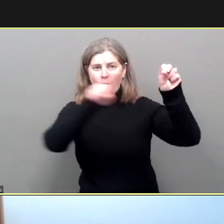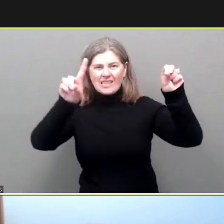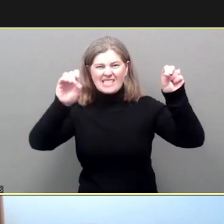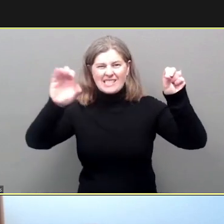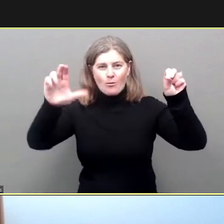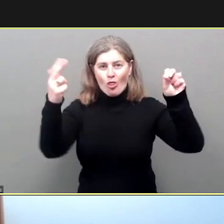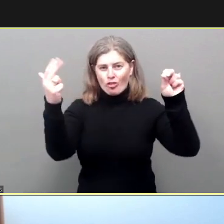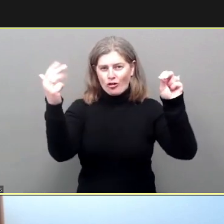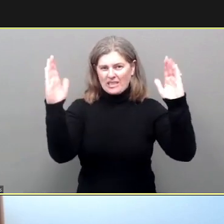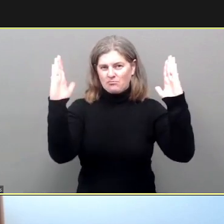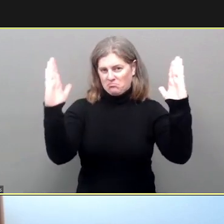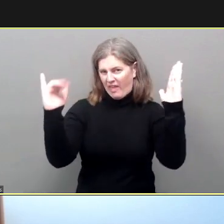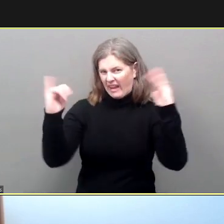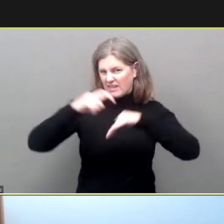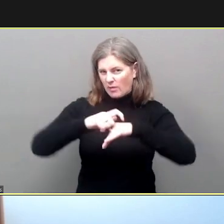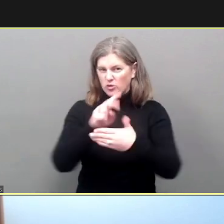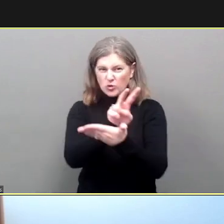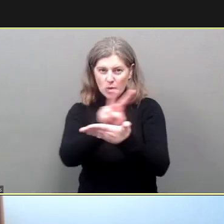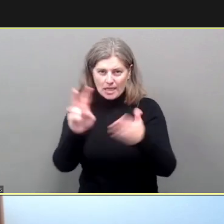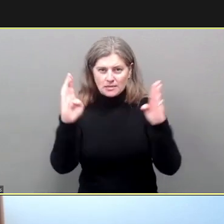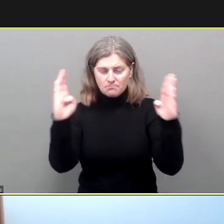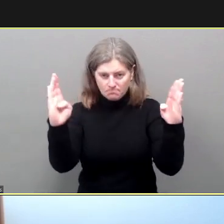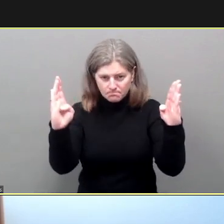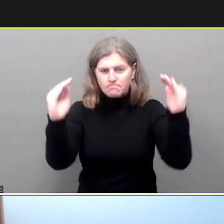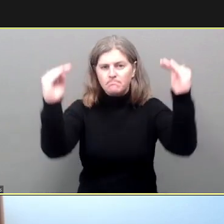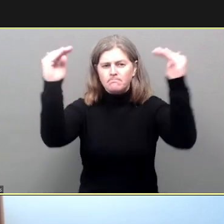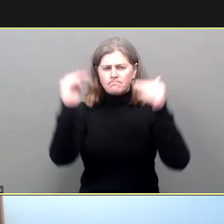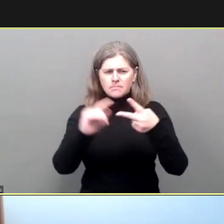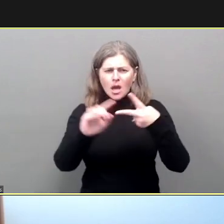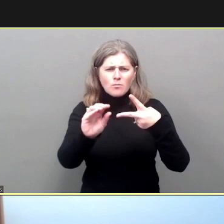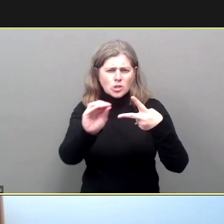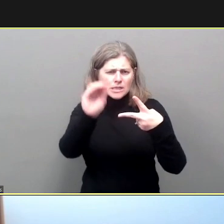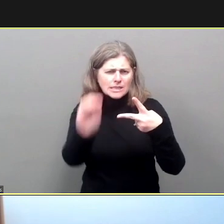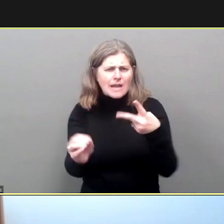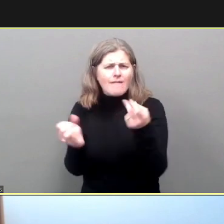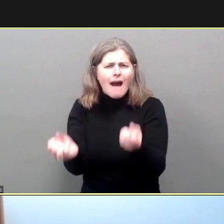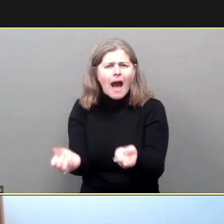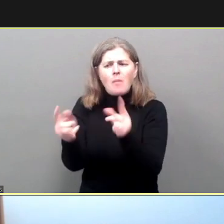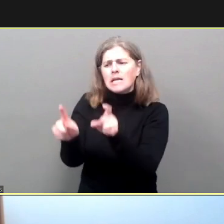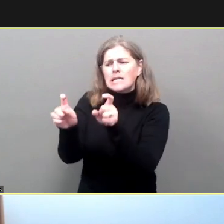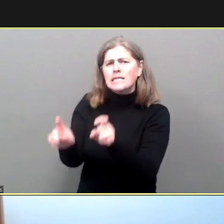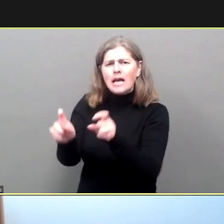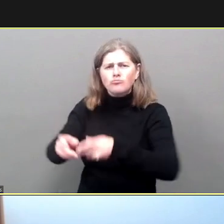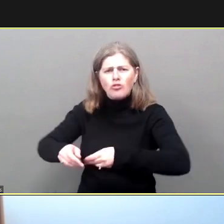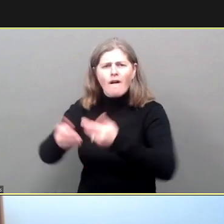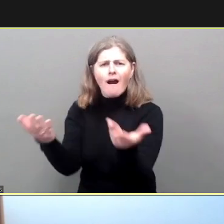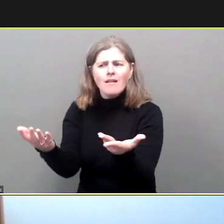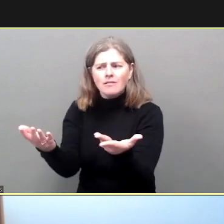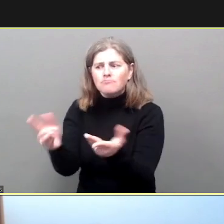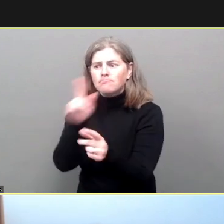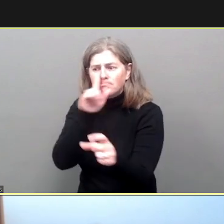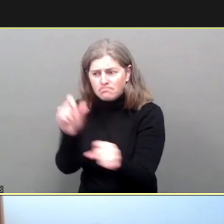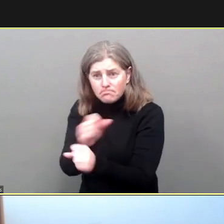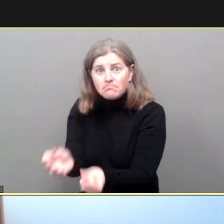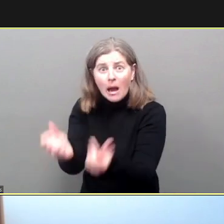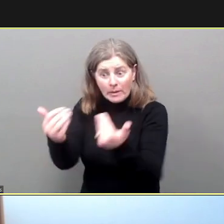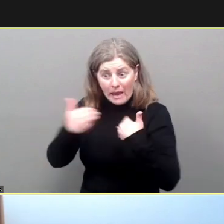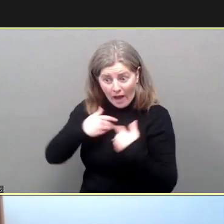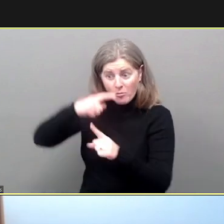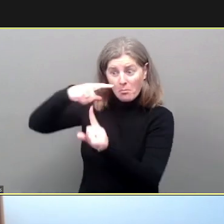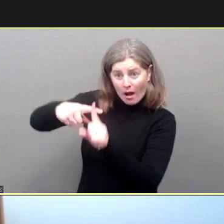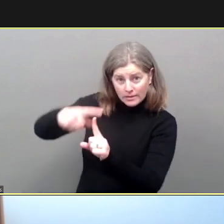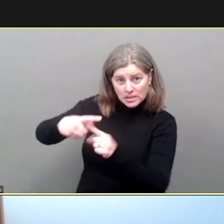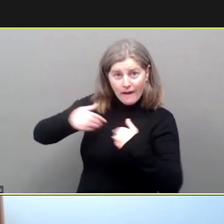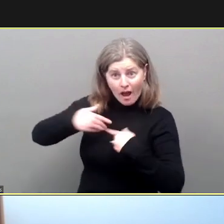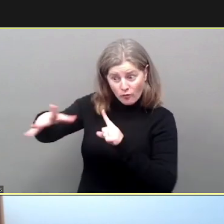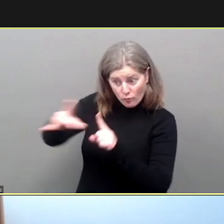December 13th. And then we also look at the percentage of tests conducted that were found to be positive. So I think the